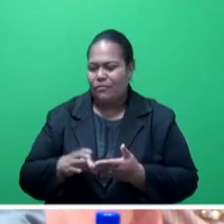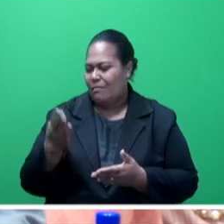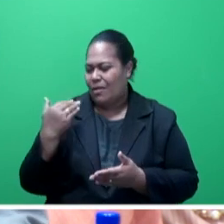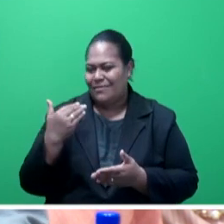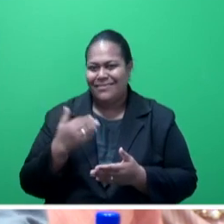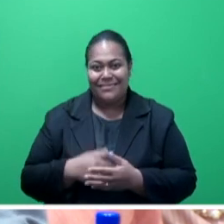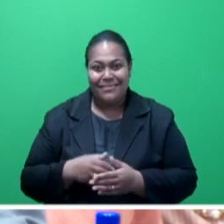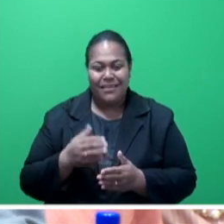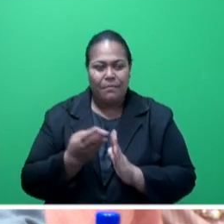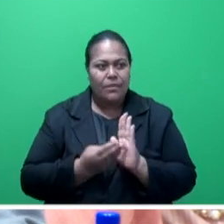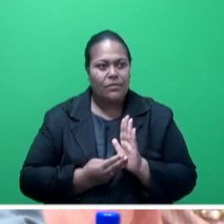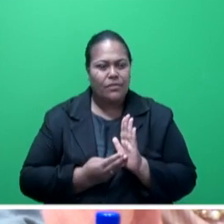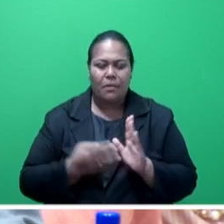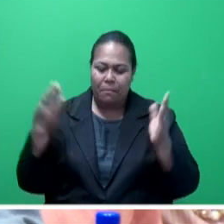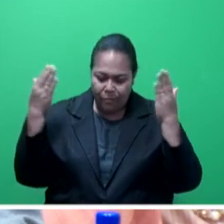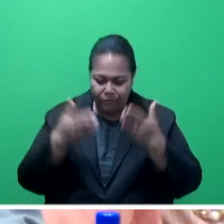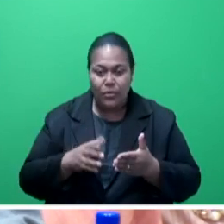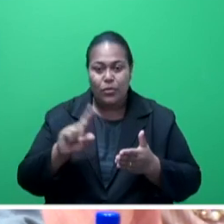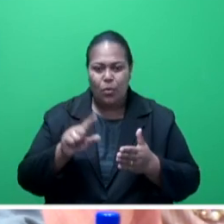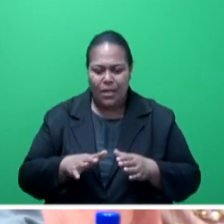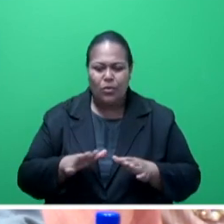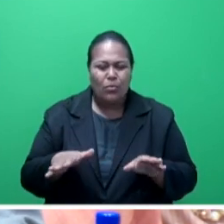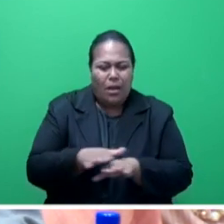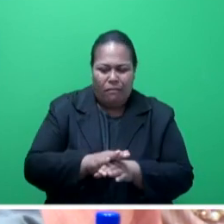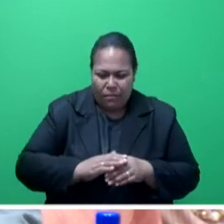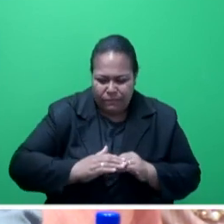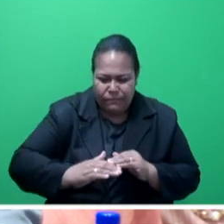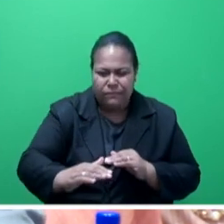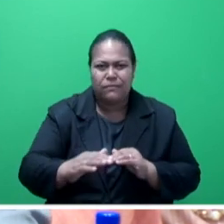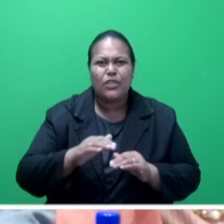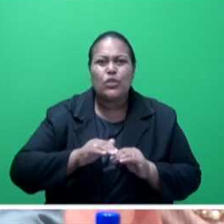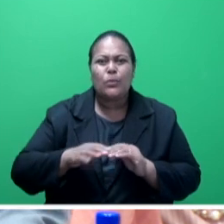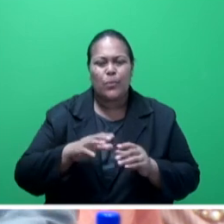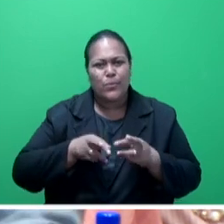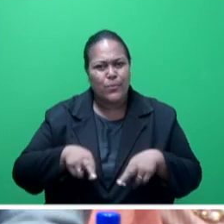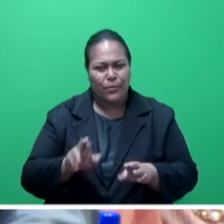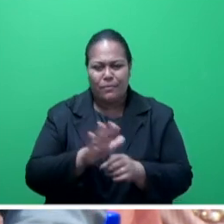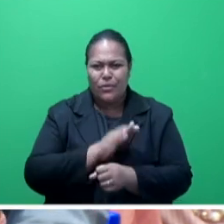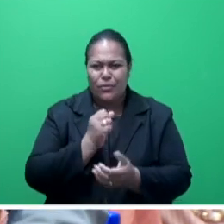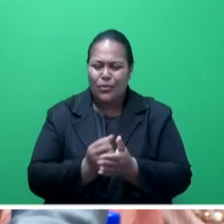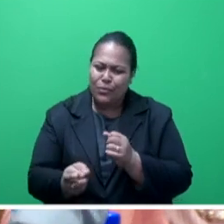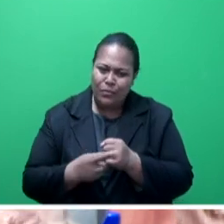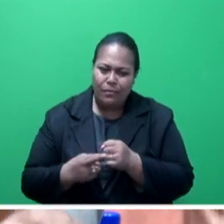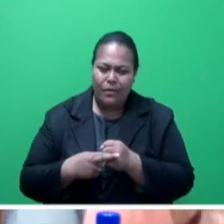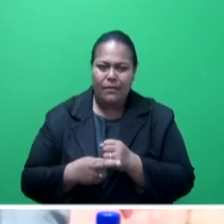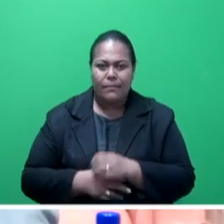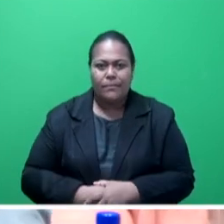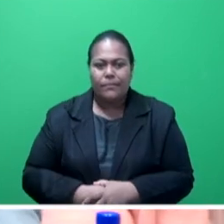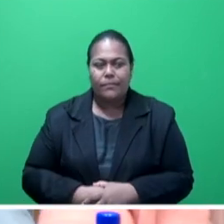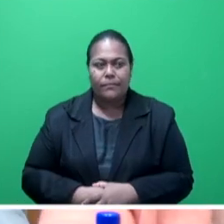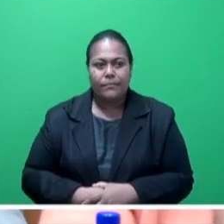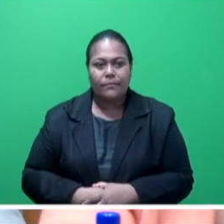effort is on the seal roads, where $60 million has been allocated to ensure essential maintenance of FRA road assets.